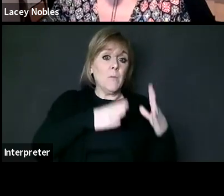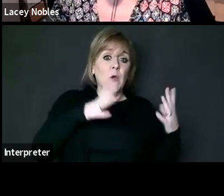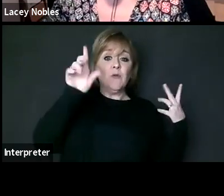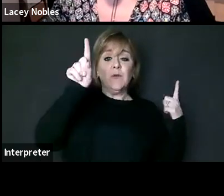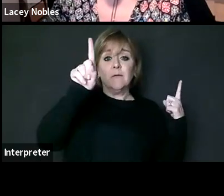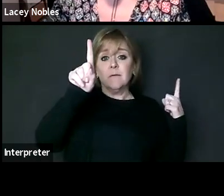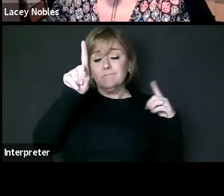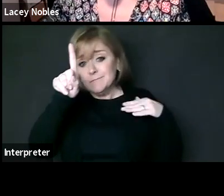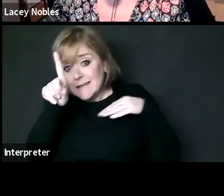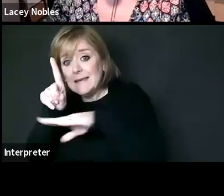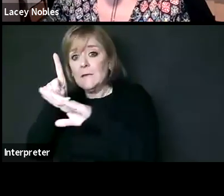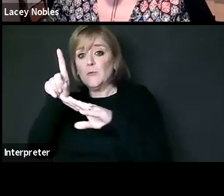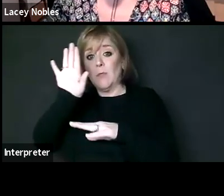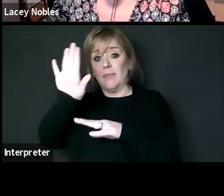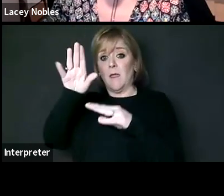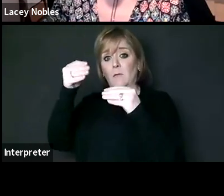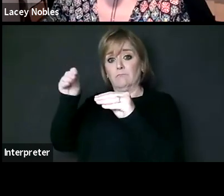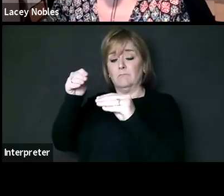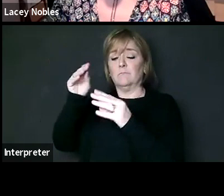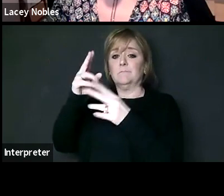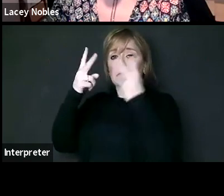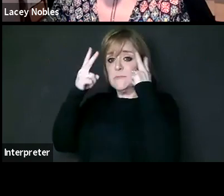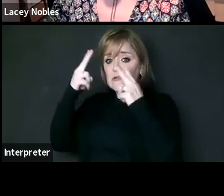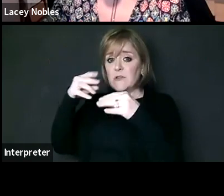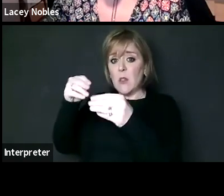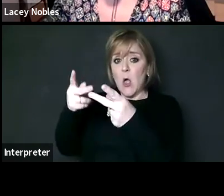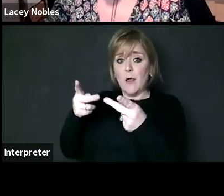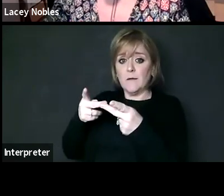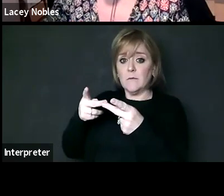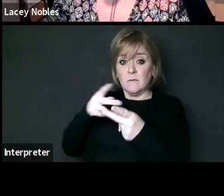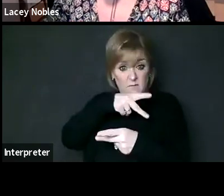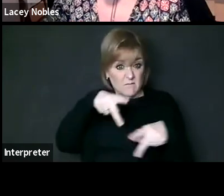salon during this period? Would you allow that?